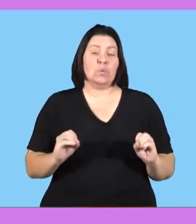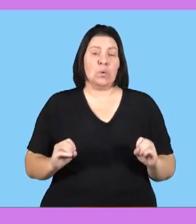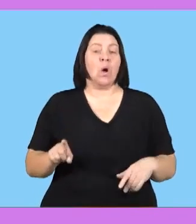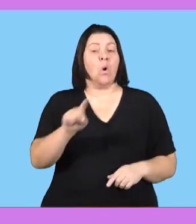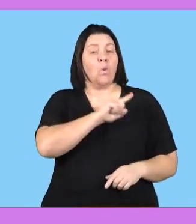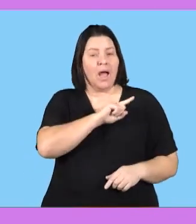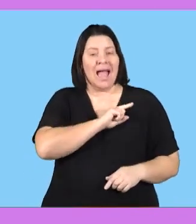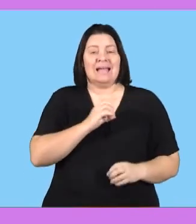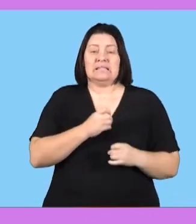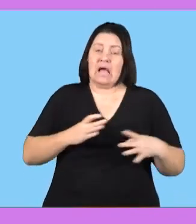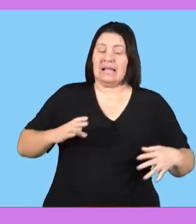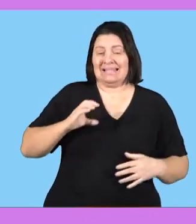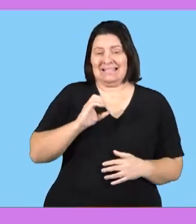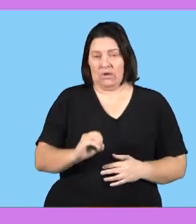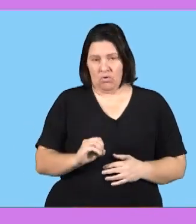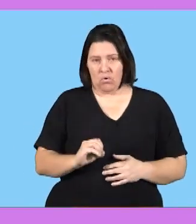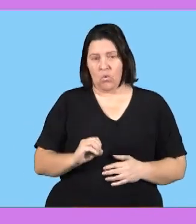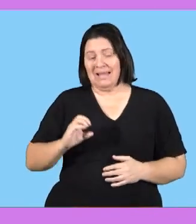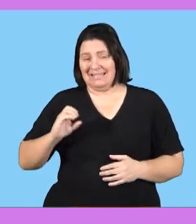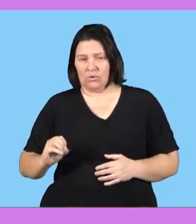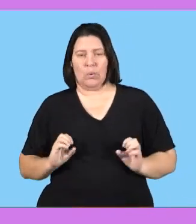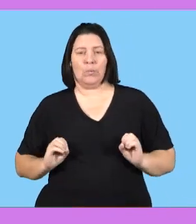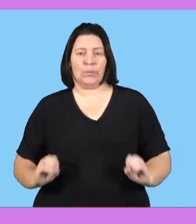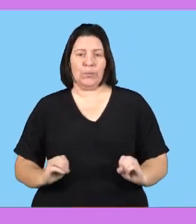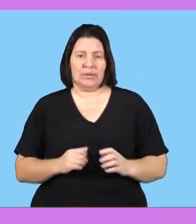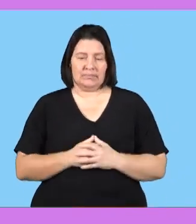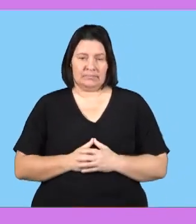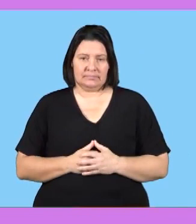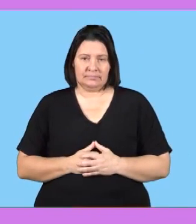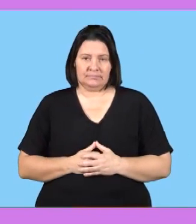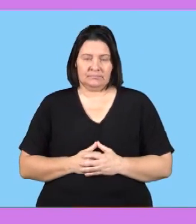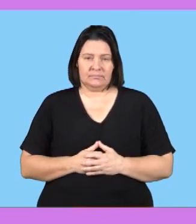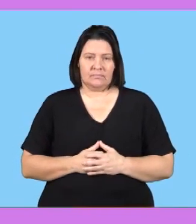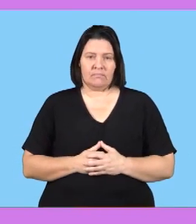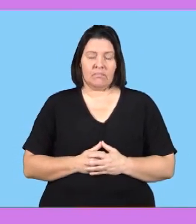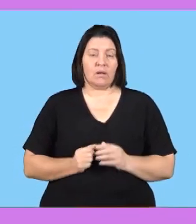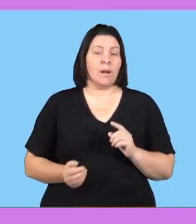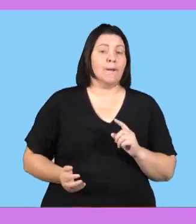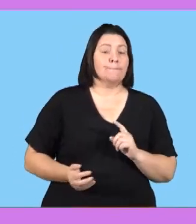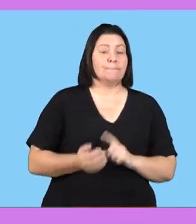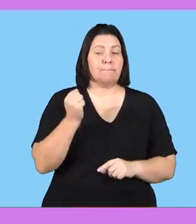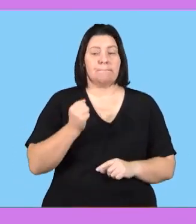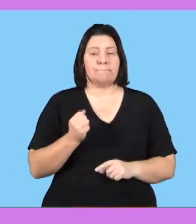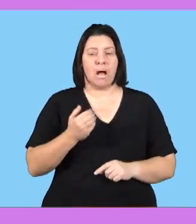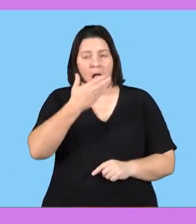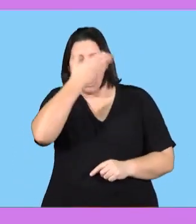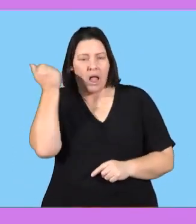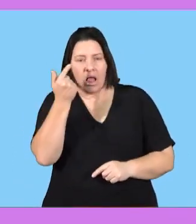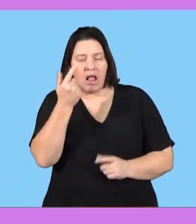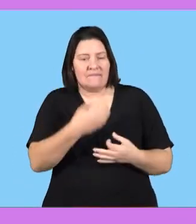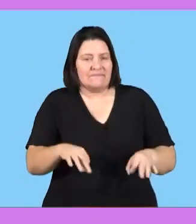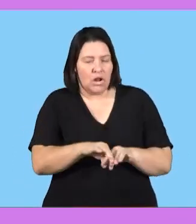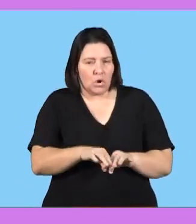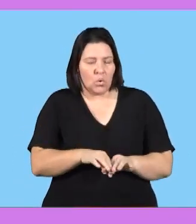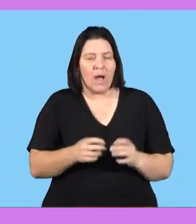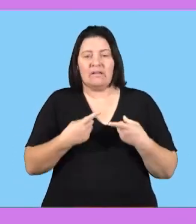not start at 0 and 0. So to determine the unknown value,